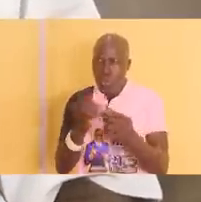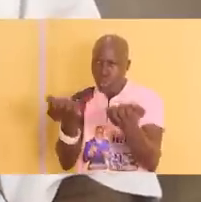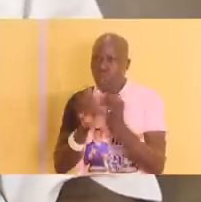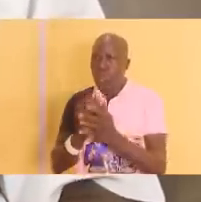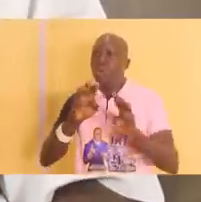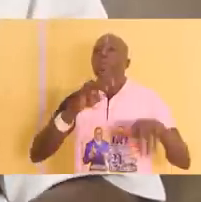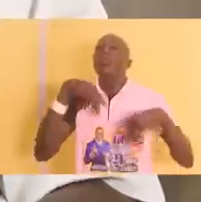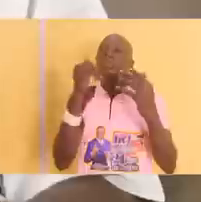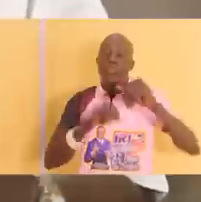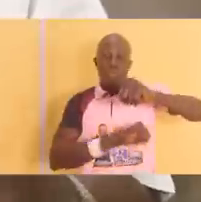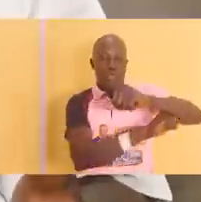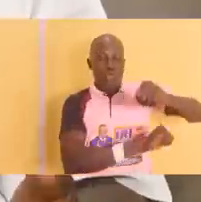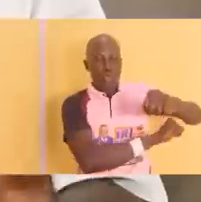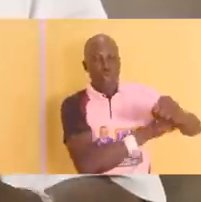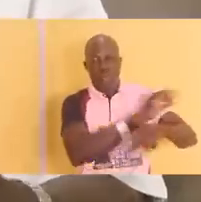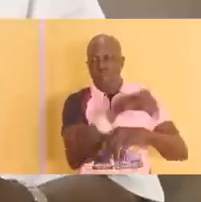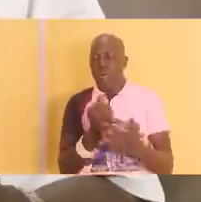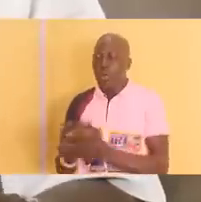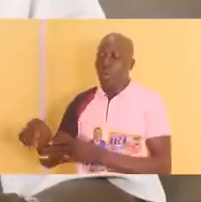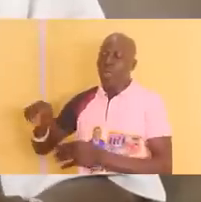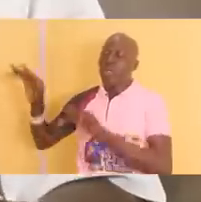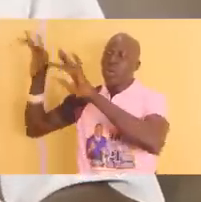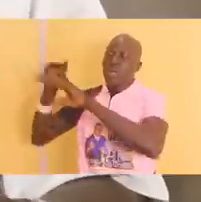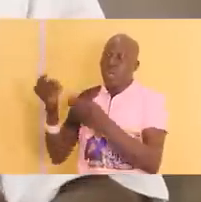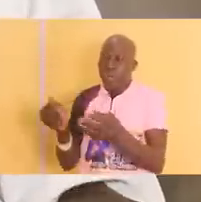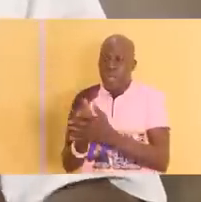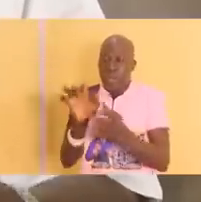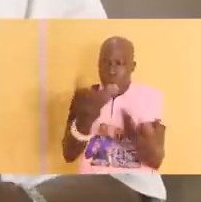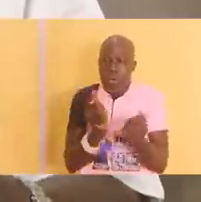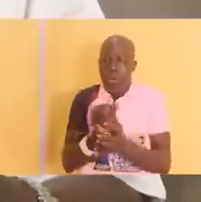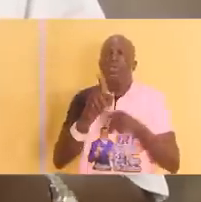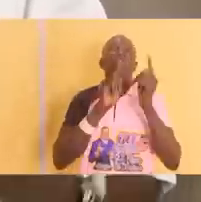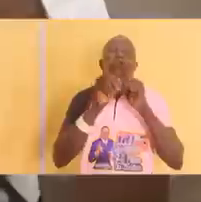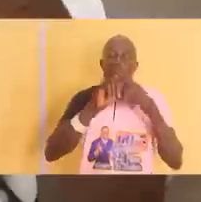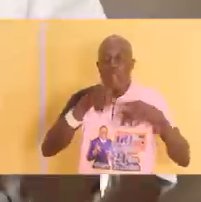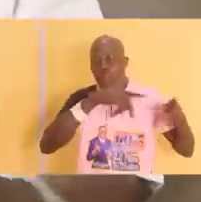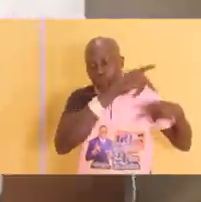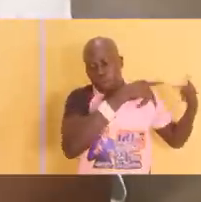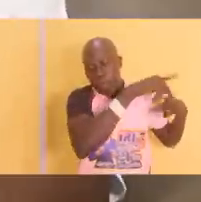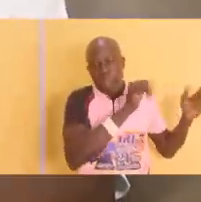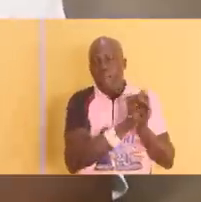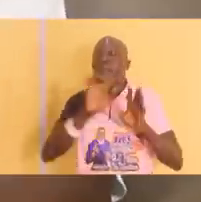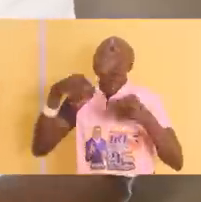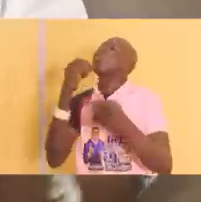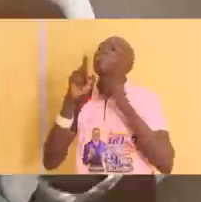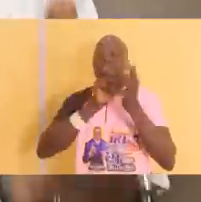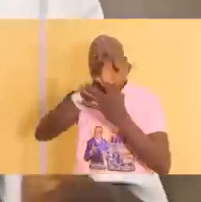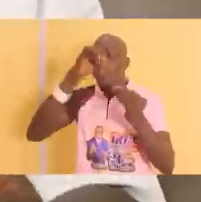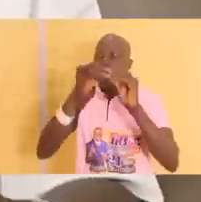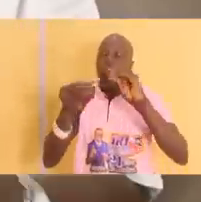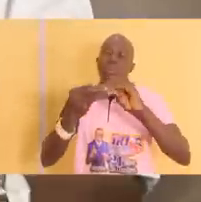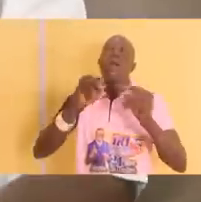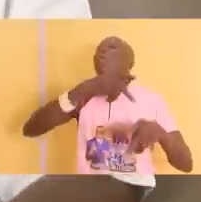you want to support us in remembering the president. Or if a special message that you want to talk with the president. We will talk with that